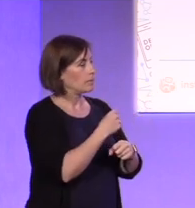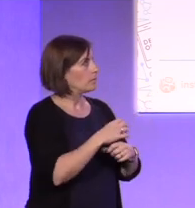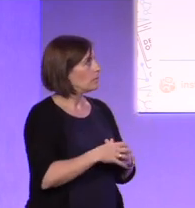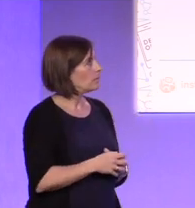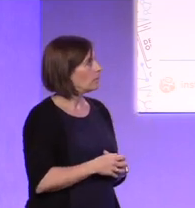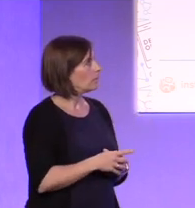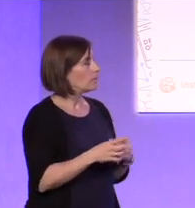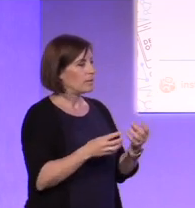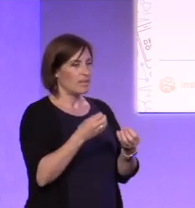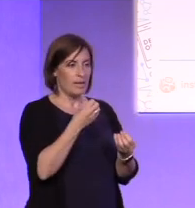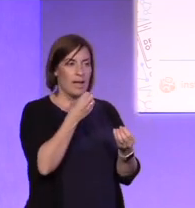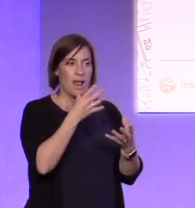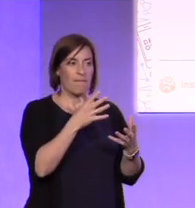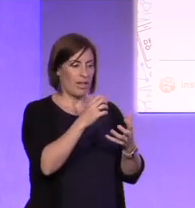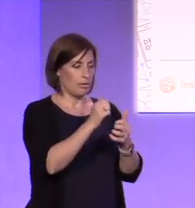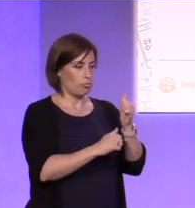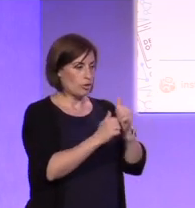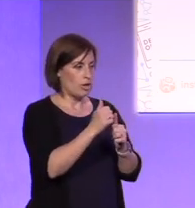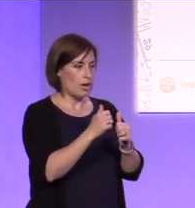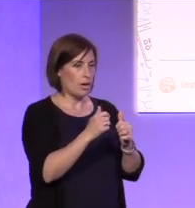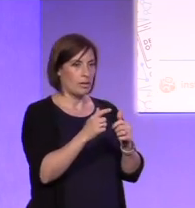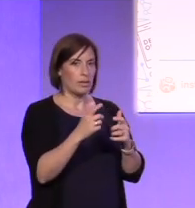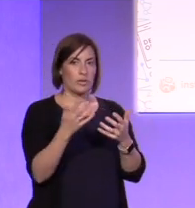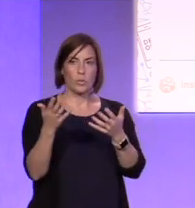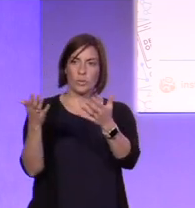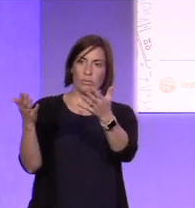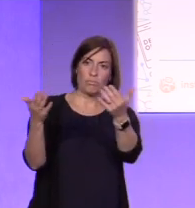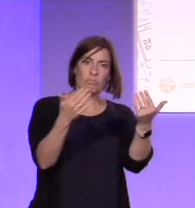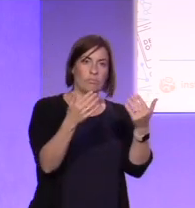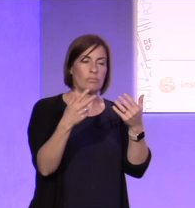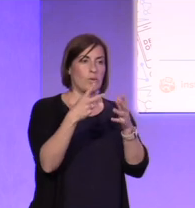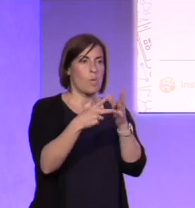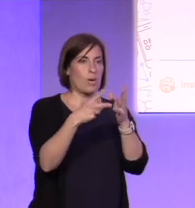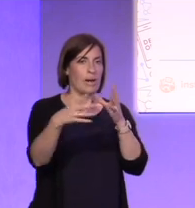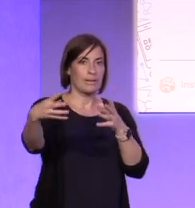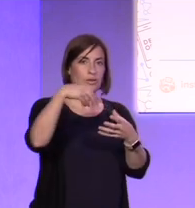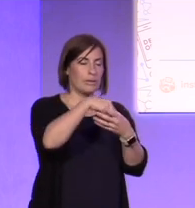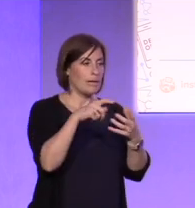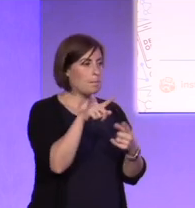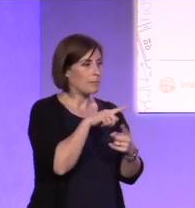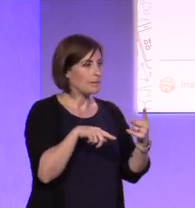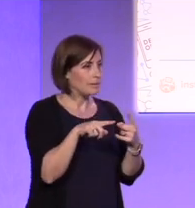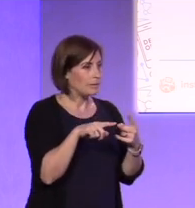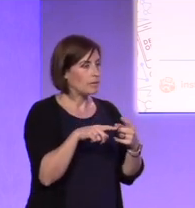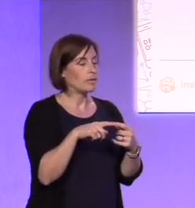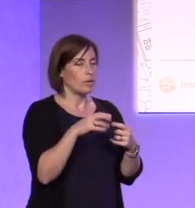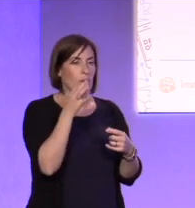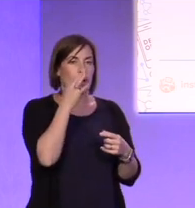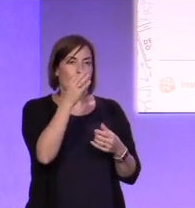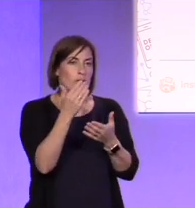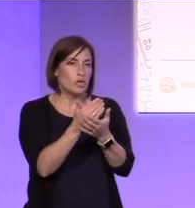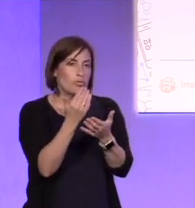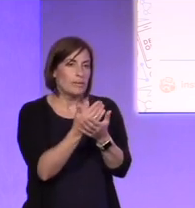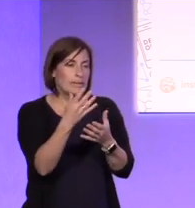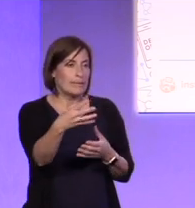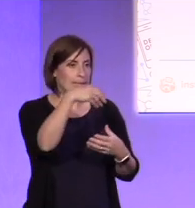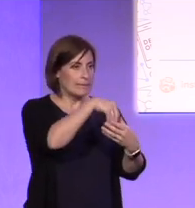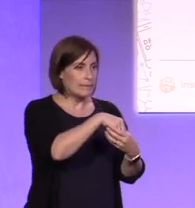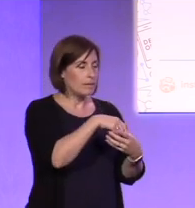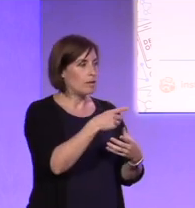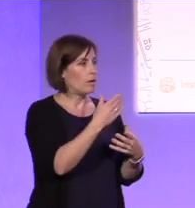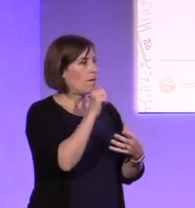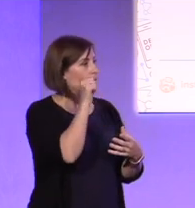format for bringing an entire organization together, and that's exactly what we did. We brought security, we brought our contact center, fraud, risk,